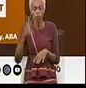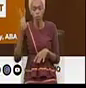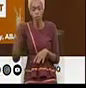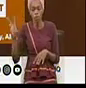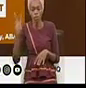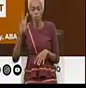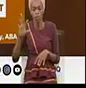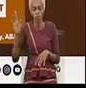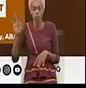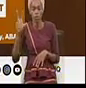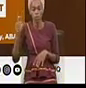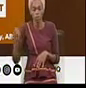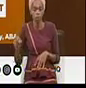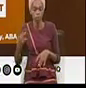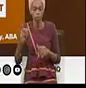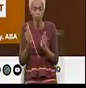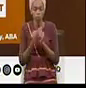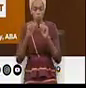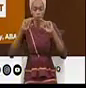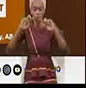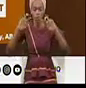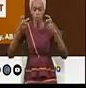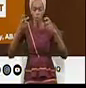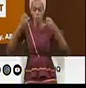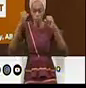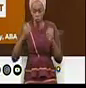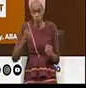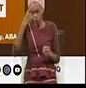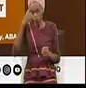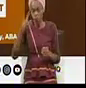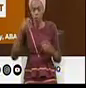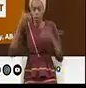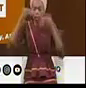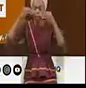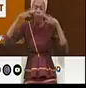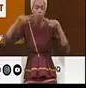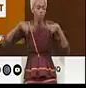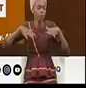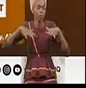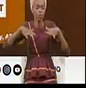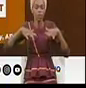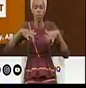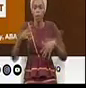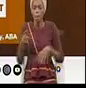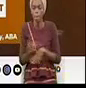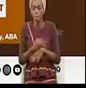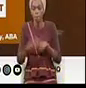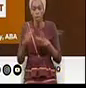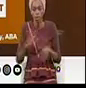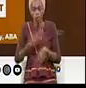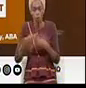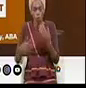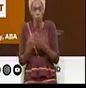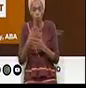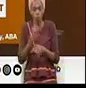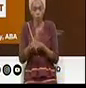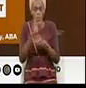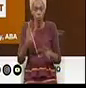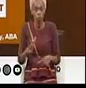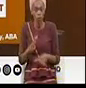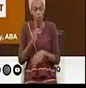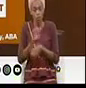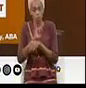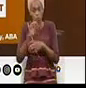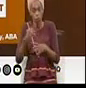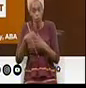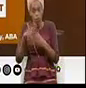the theme Strength for a Fainting Minister. All our workers in training and professionals are